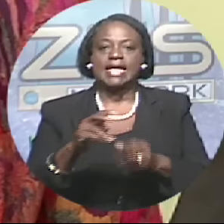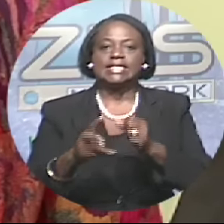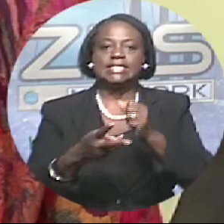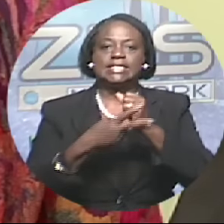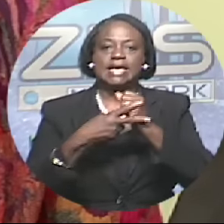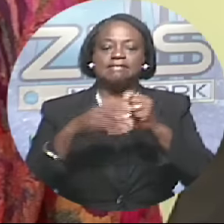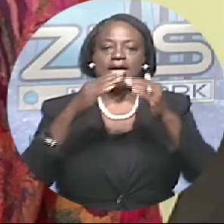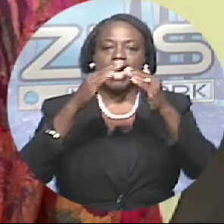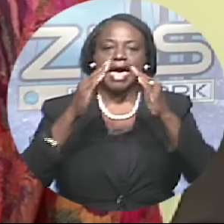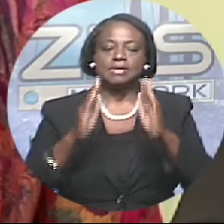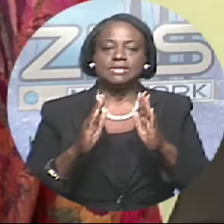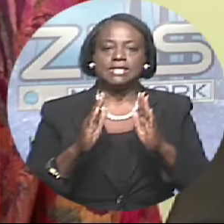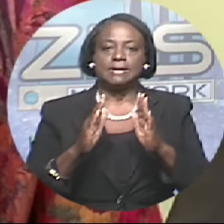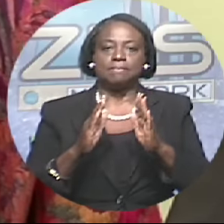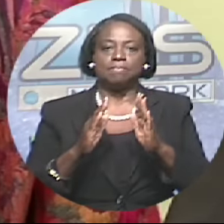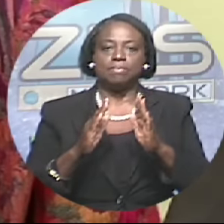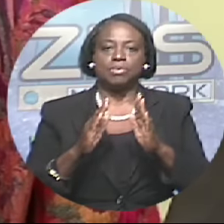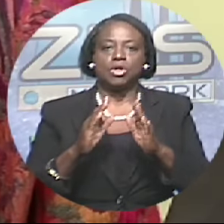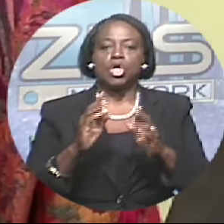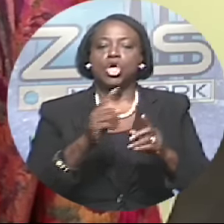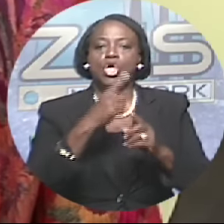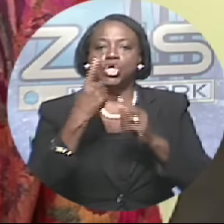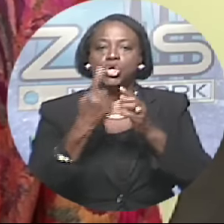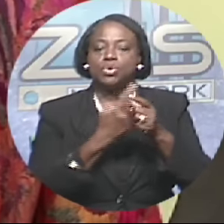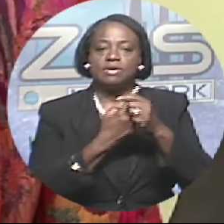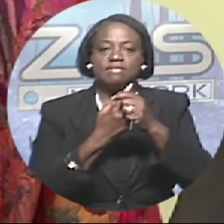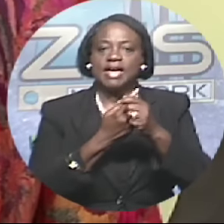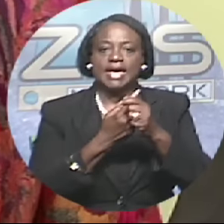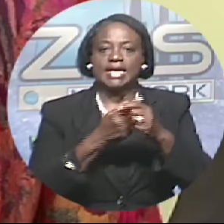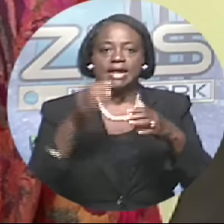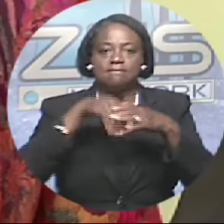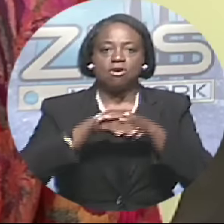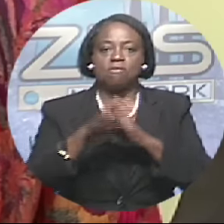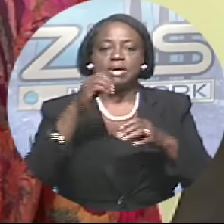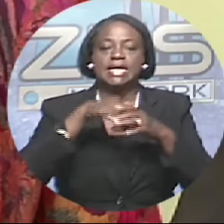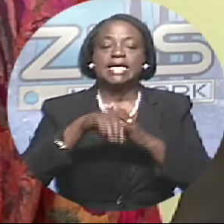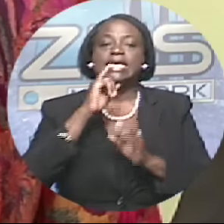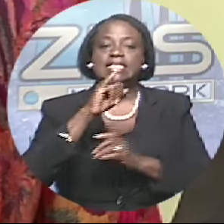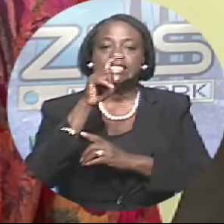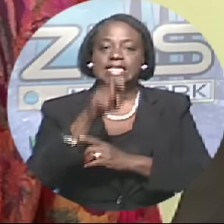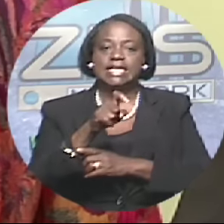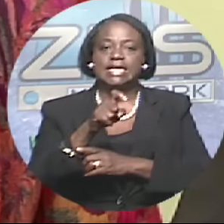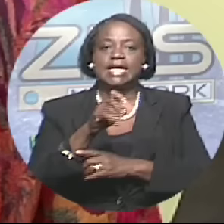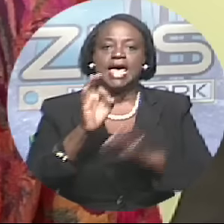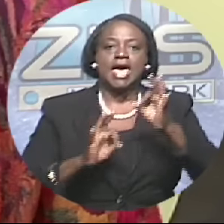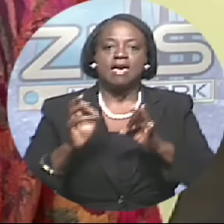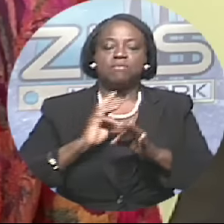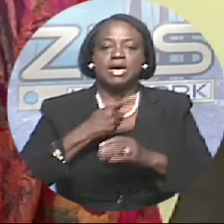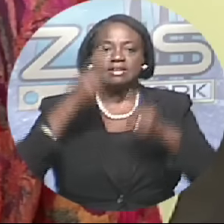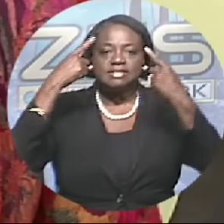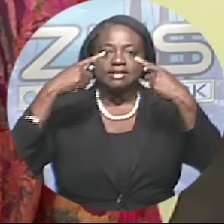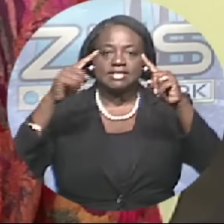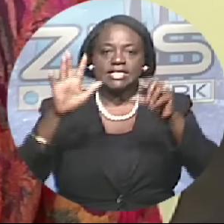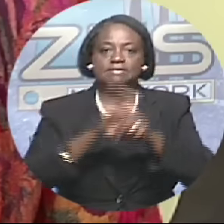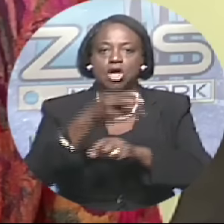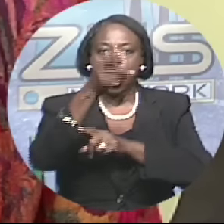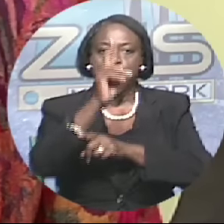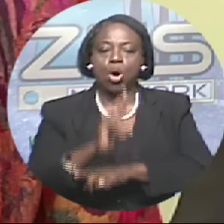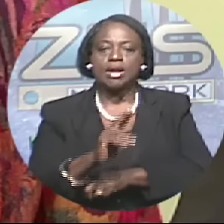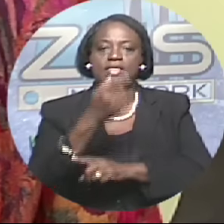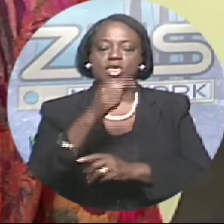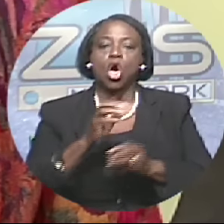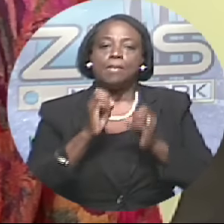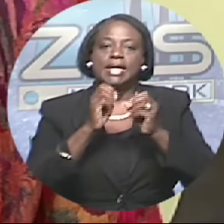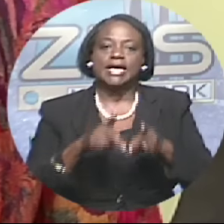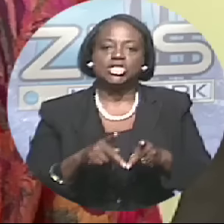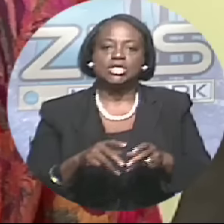houses. Unified involvement is required if we are to successfully honor the